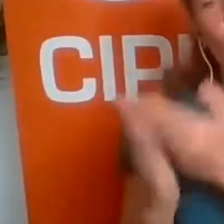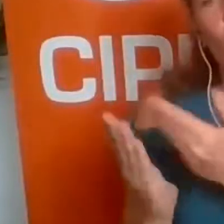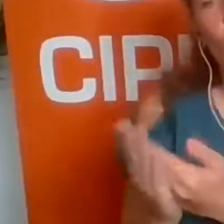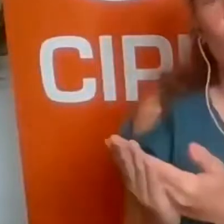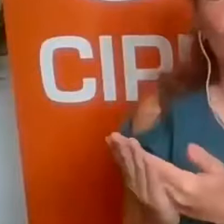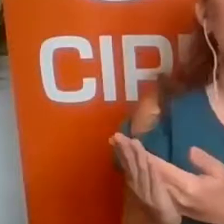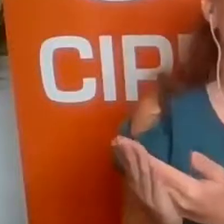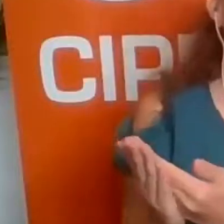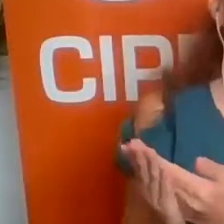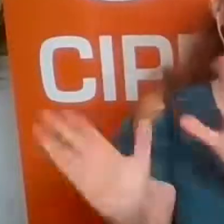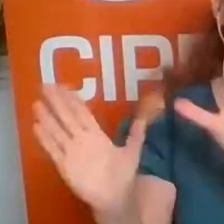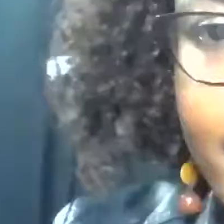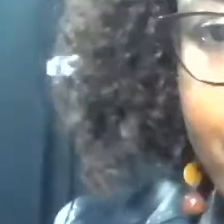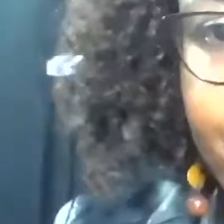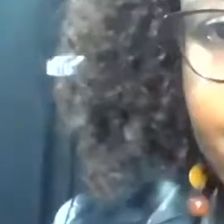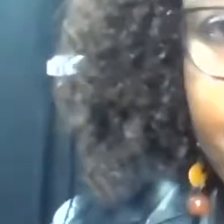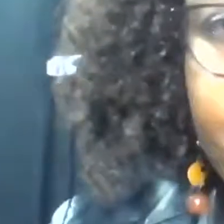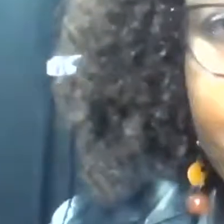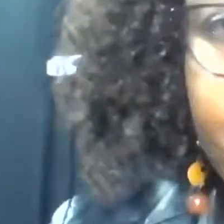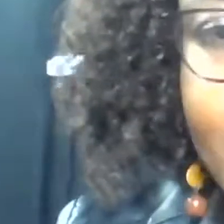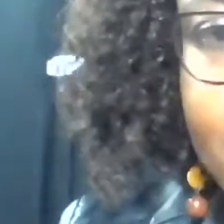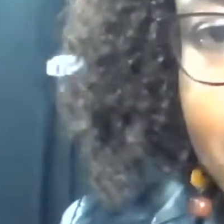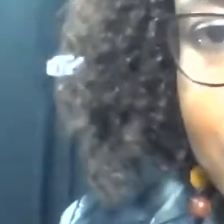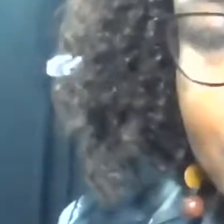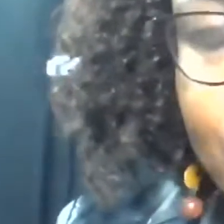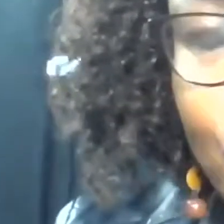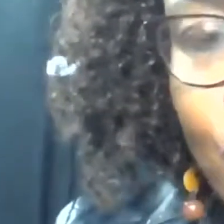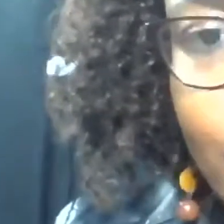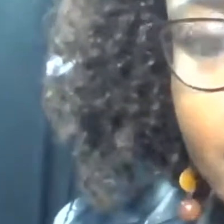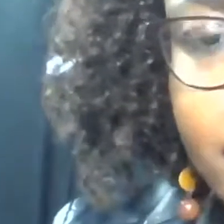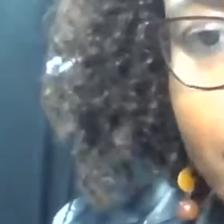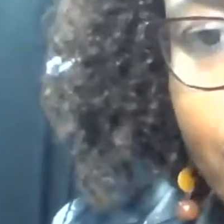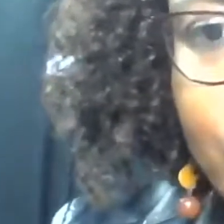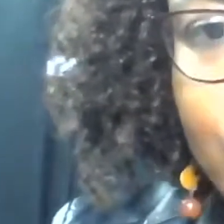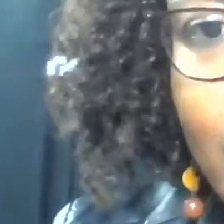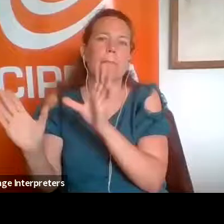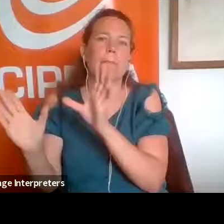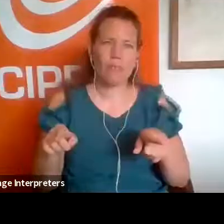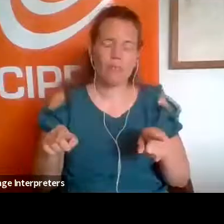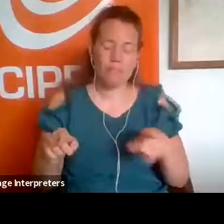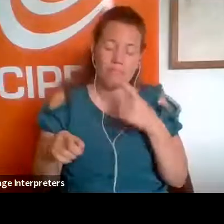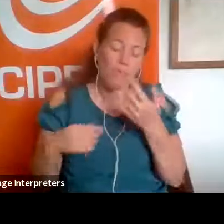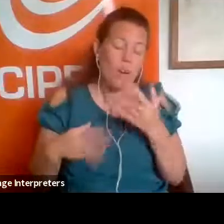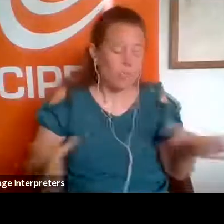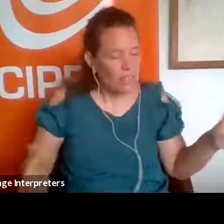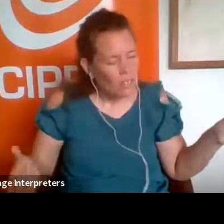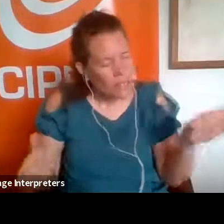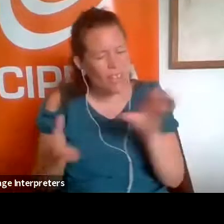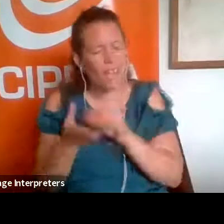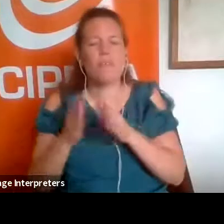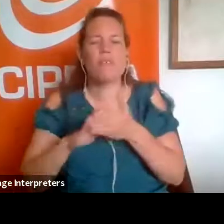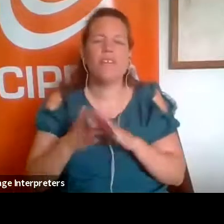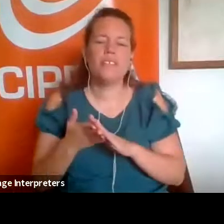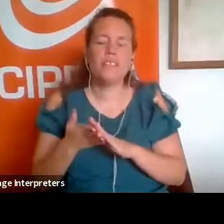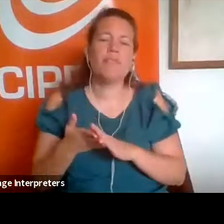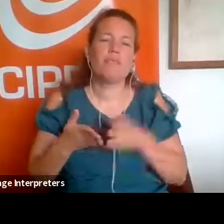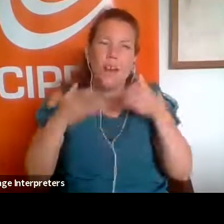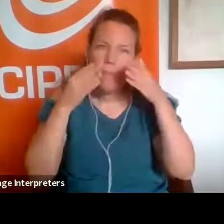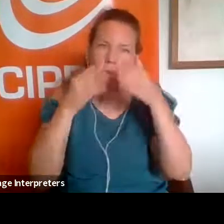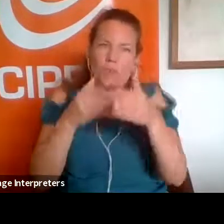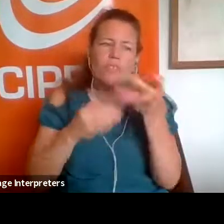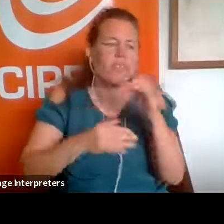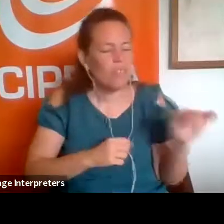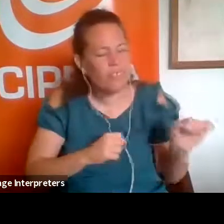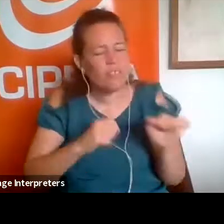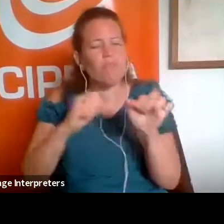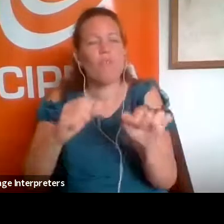we've created two committees. Like I mentioned, collaborative approach. So how do you get involved? Or if you do get involved,